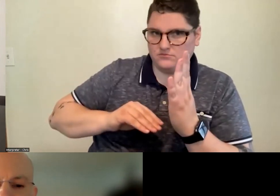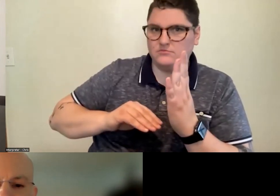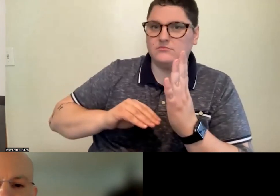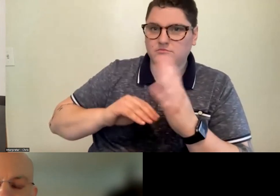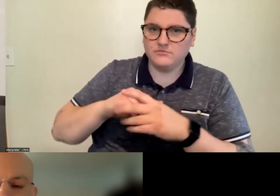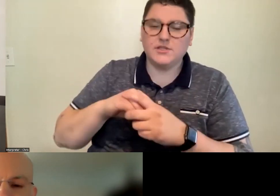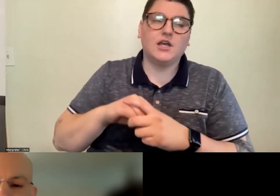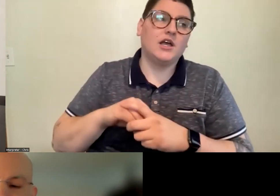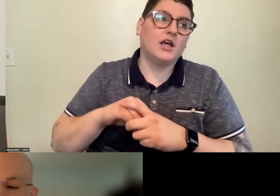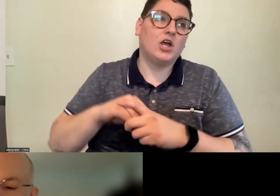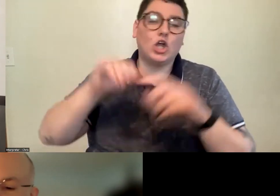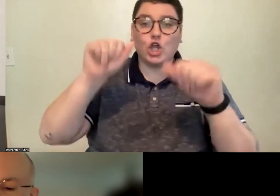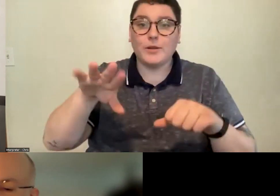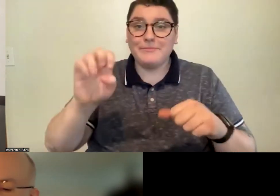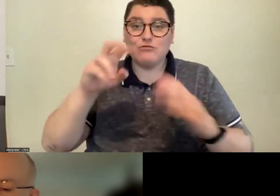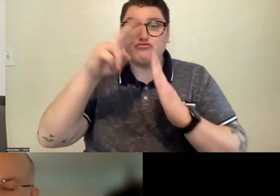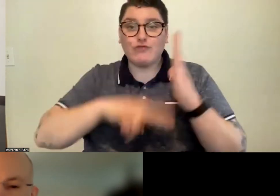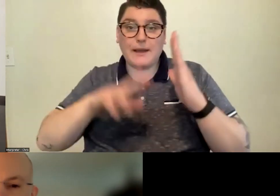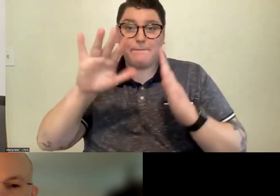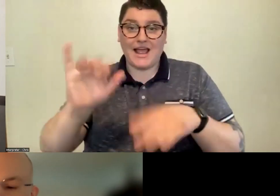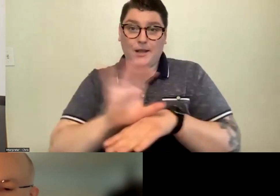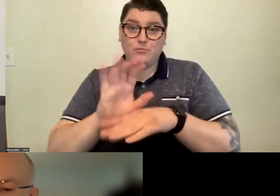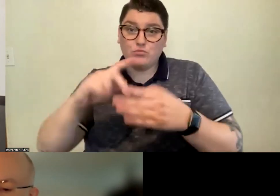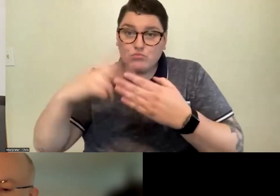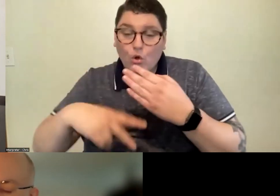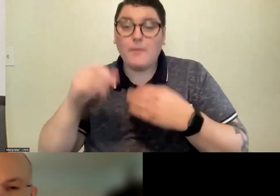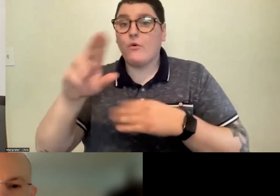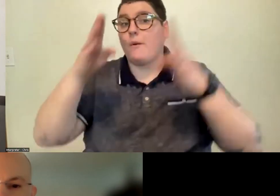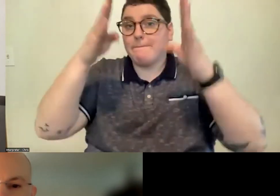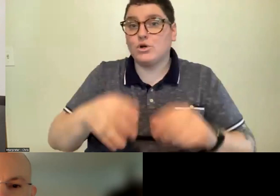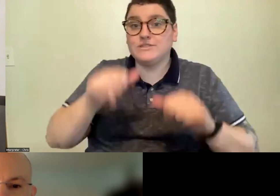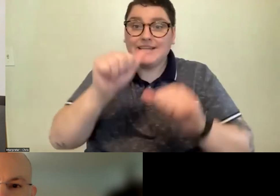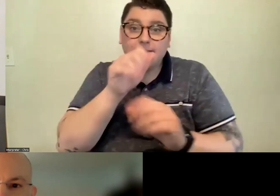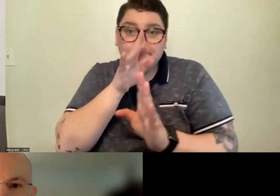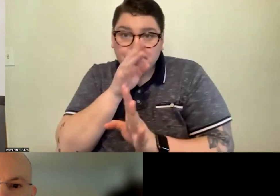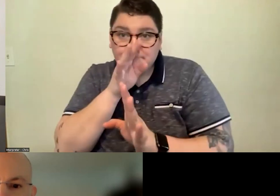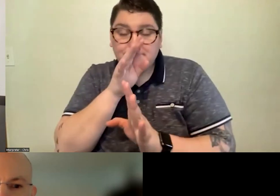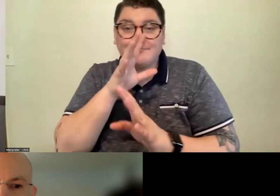could be read by a computer program. It could also be administered by interview.